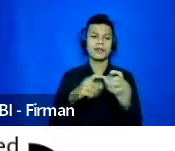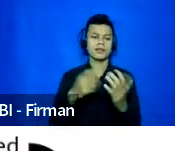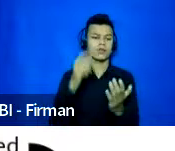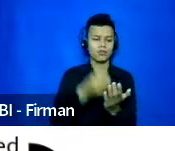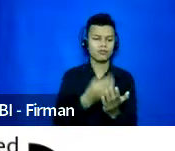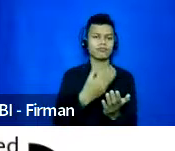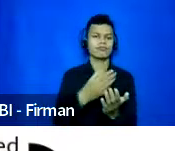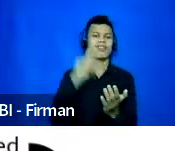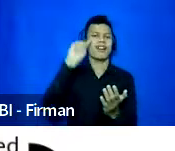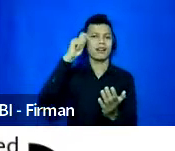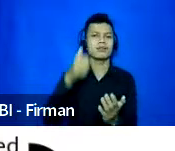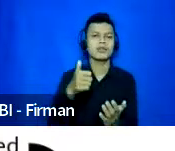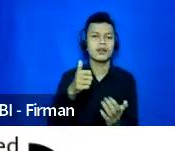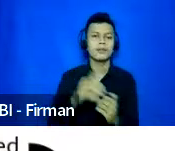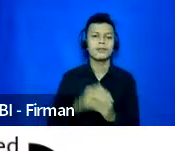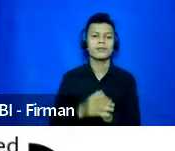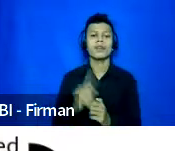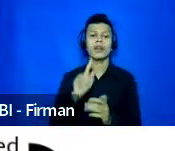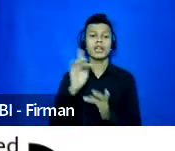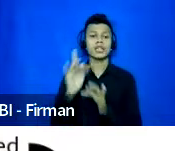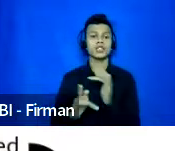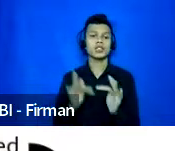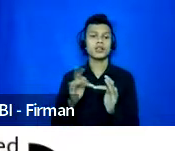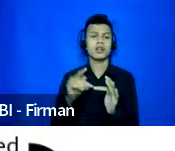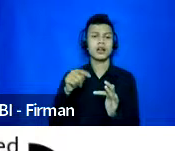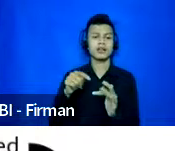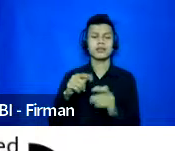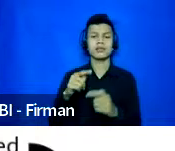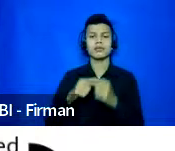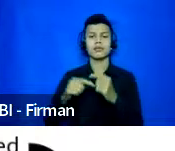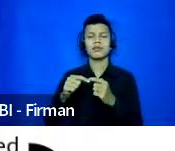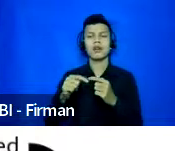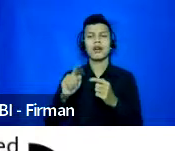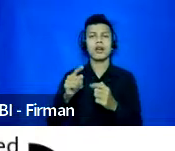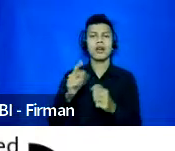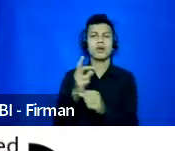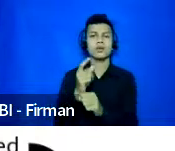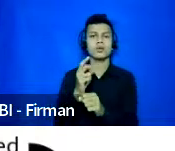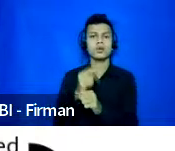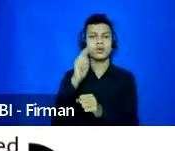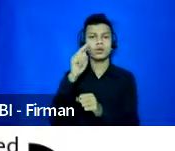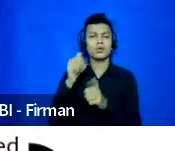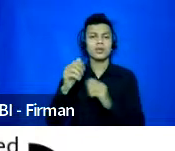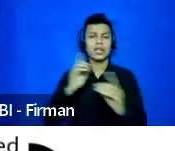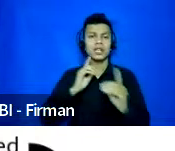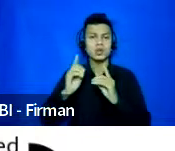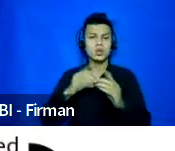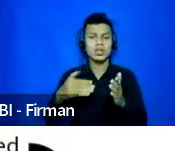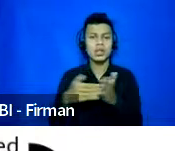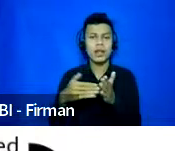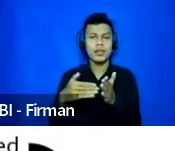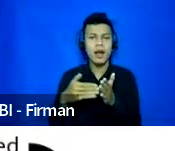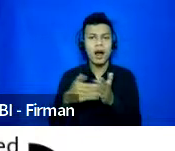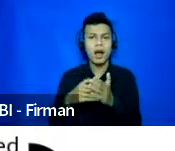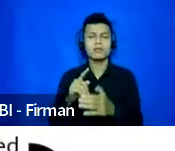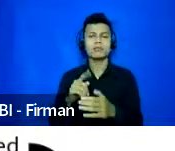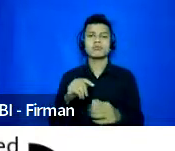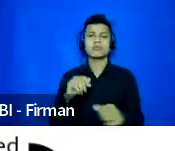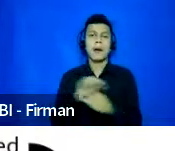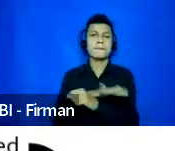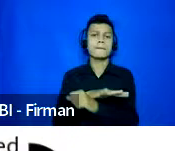virtual conferences with teachers to discuss the challenges posed by COVID-19 and identify opportunities and